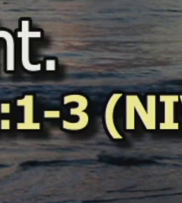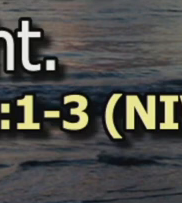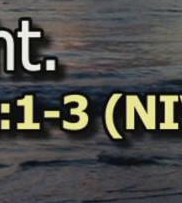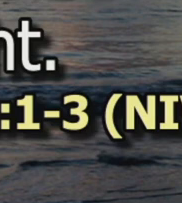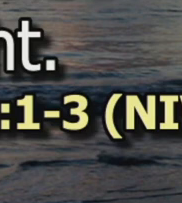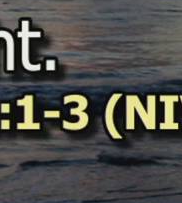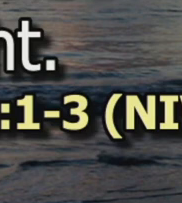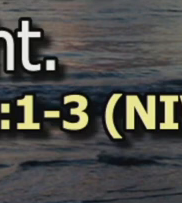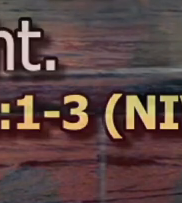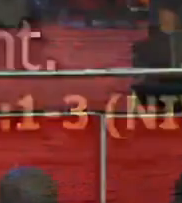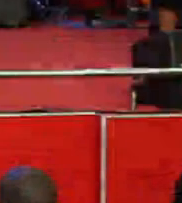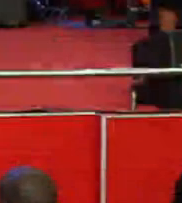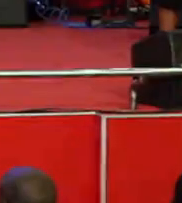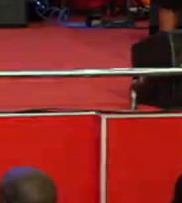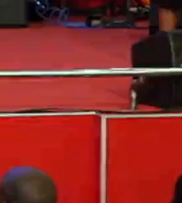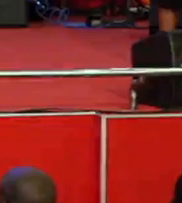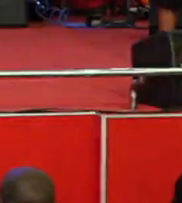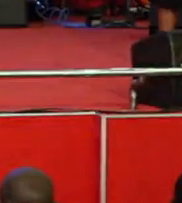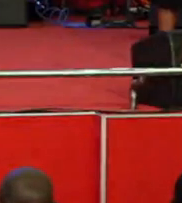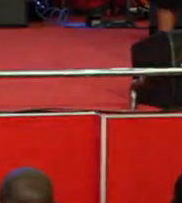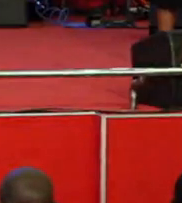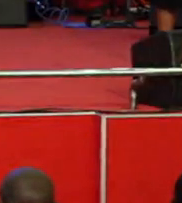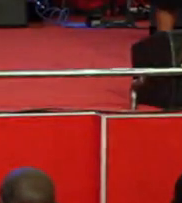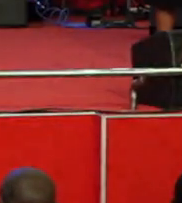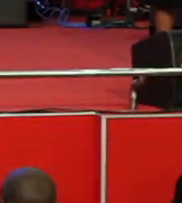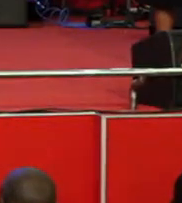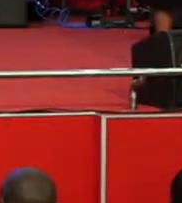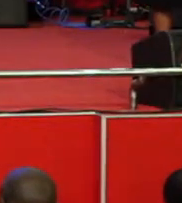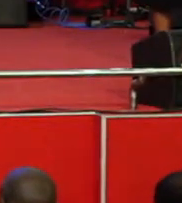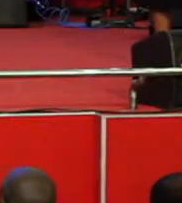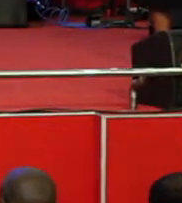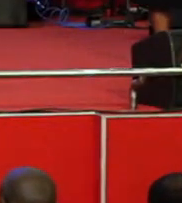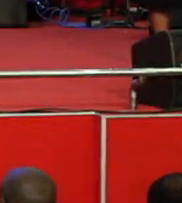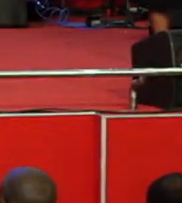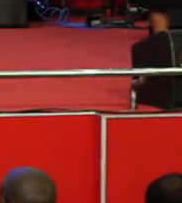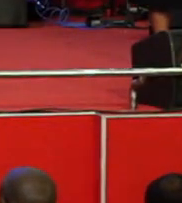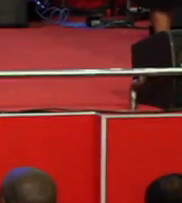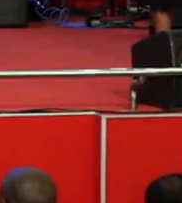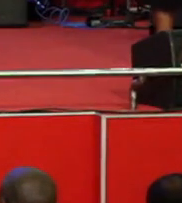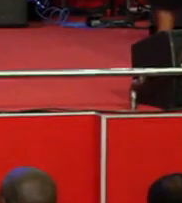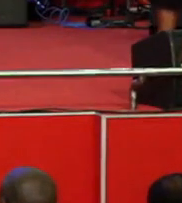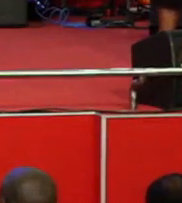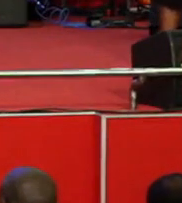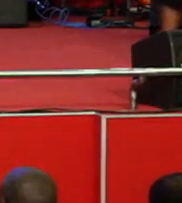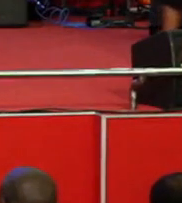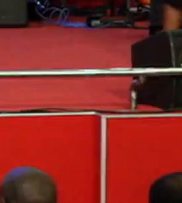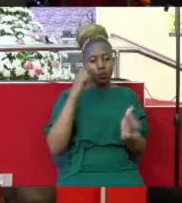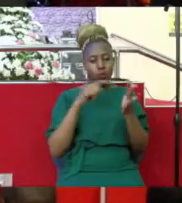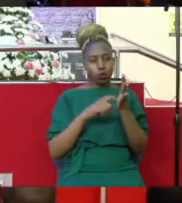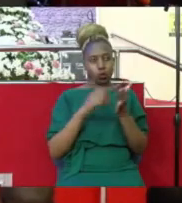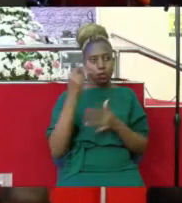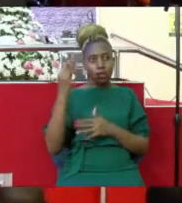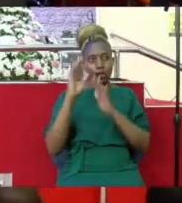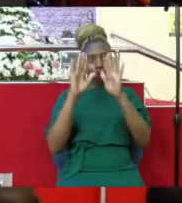In this text, in this scripture, I want you to notice three